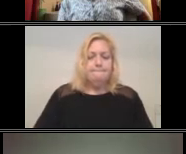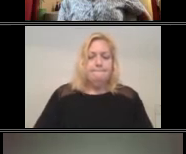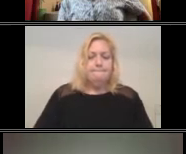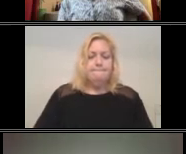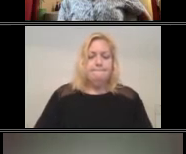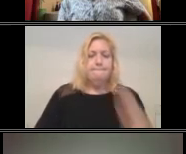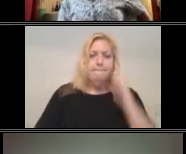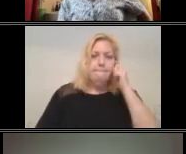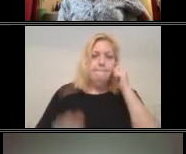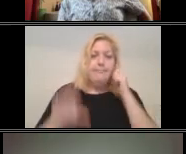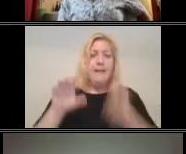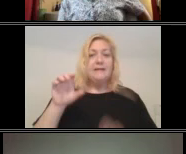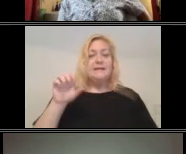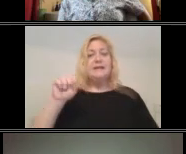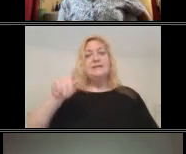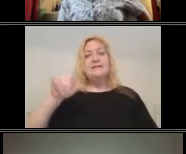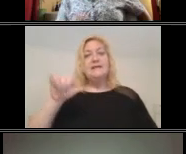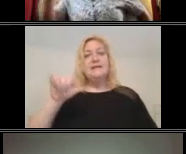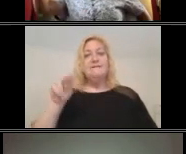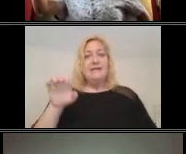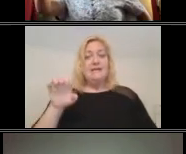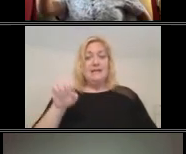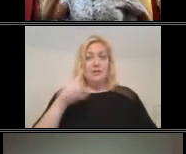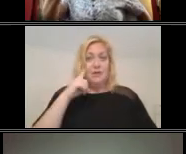This is Stephanie. Can everyone hear me?